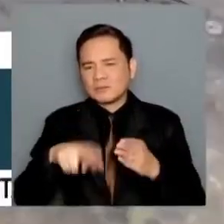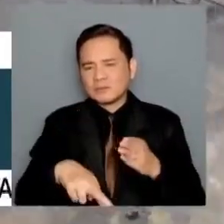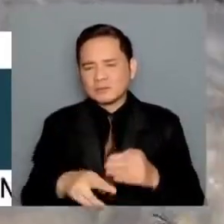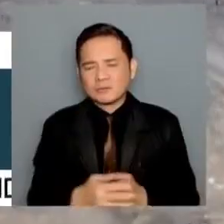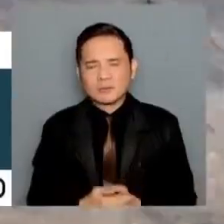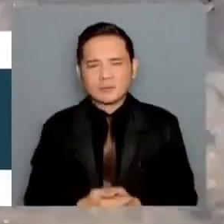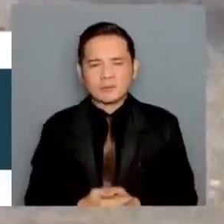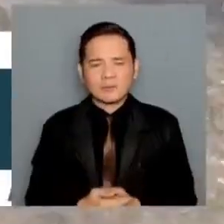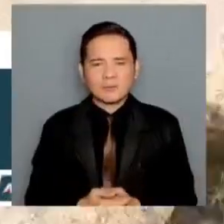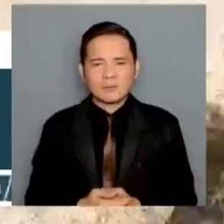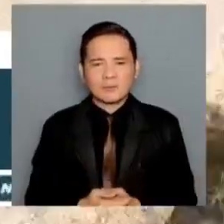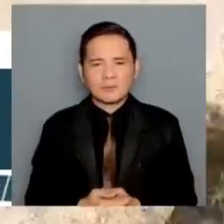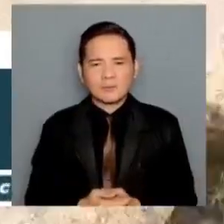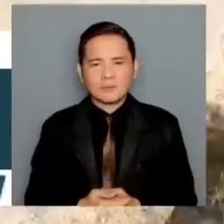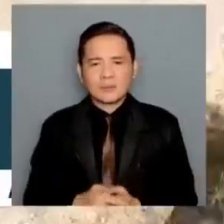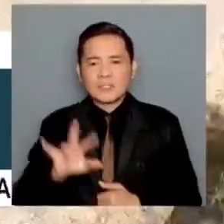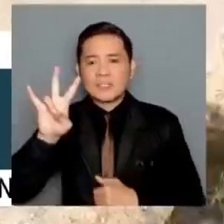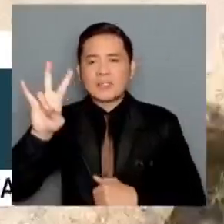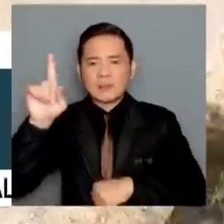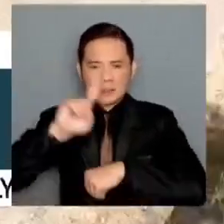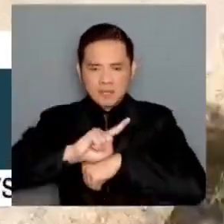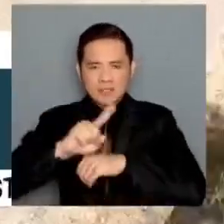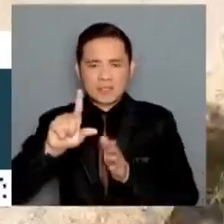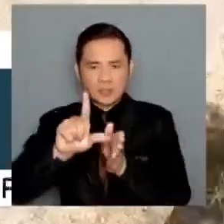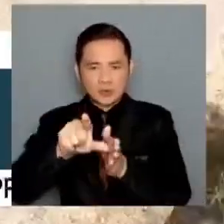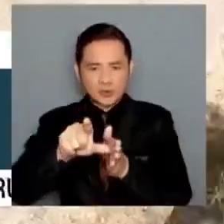it's 7 days. That I'm mistaken. Okay.